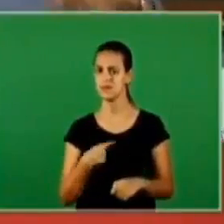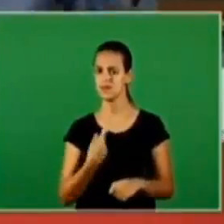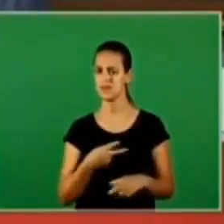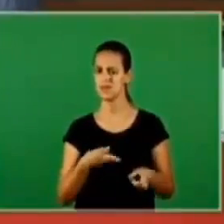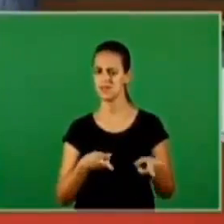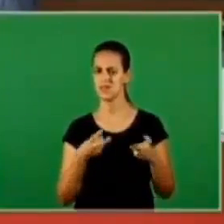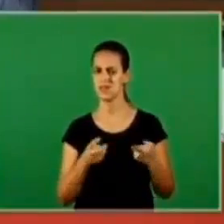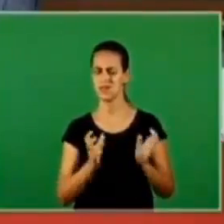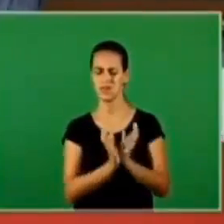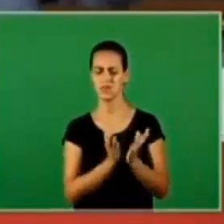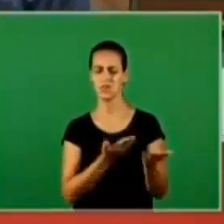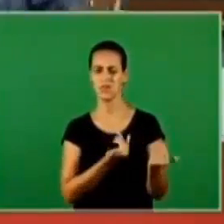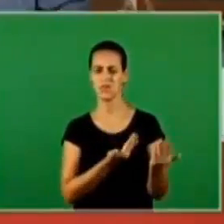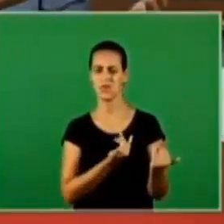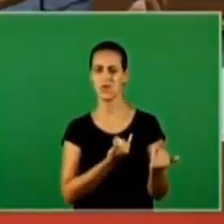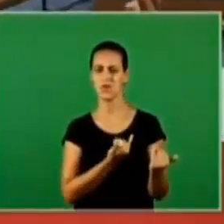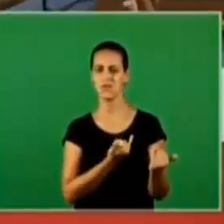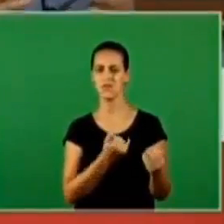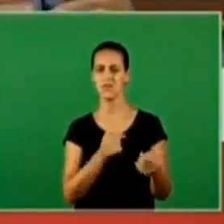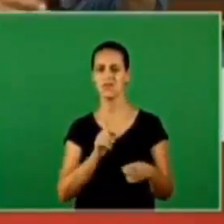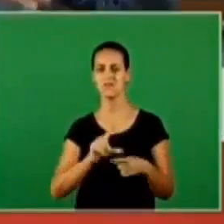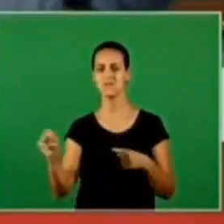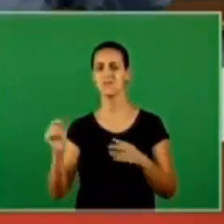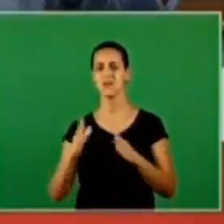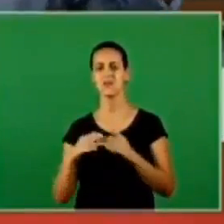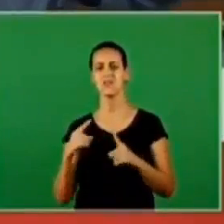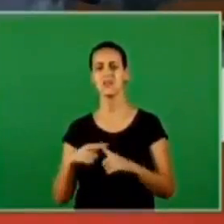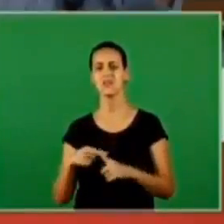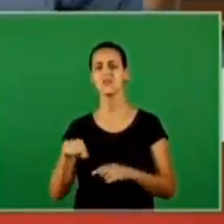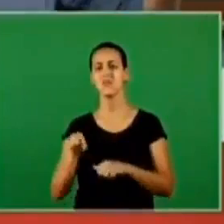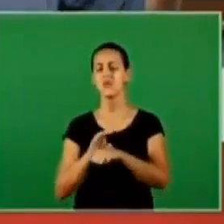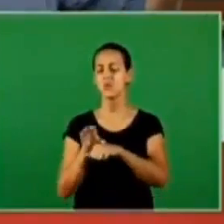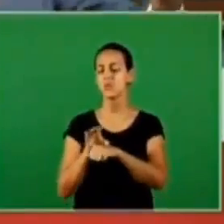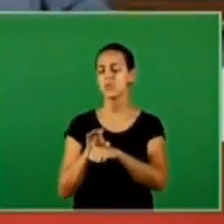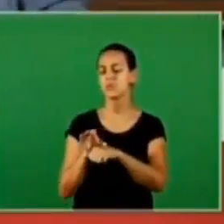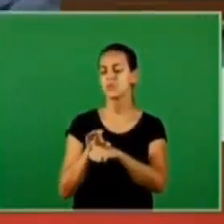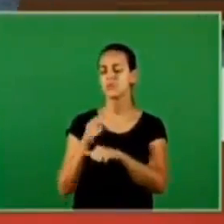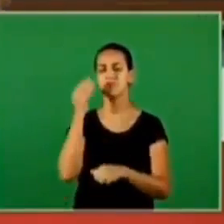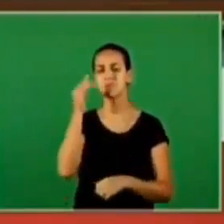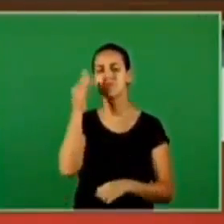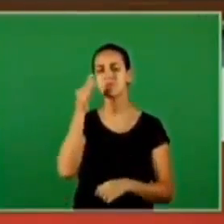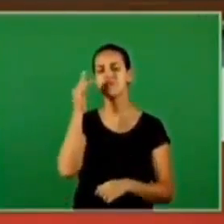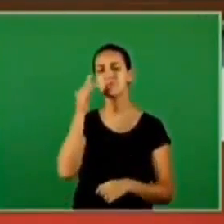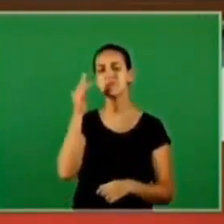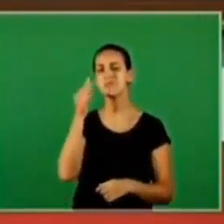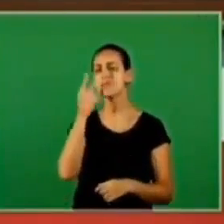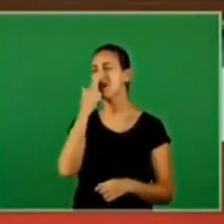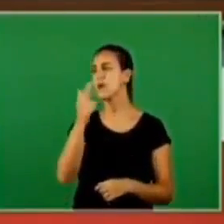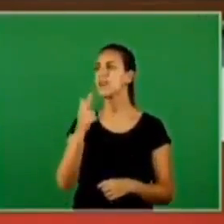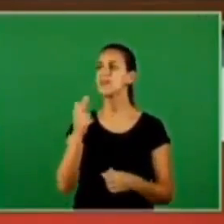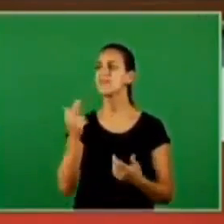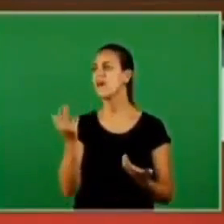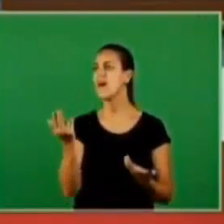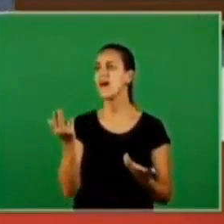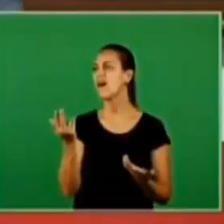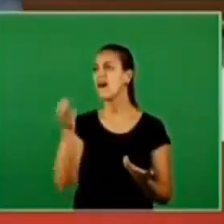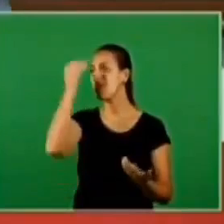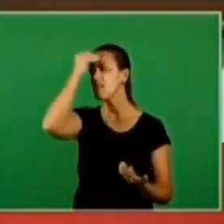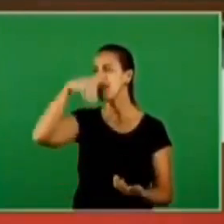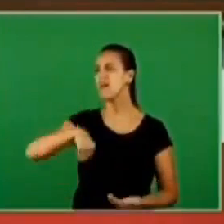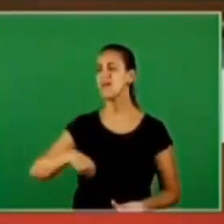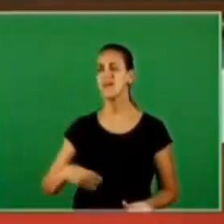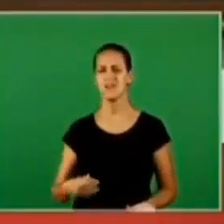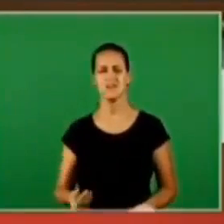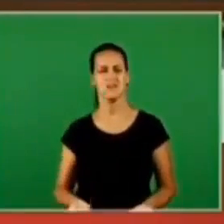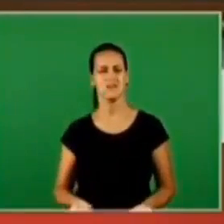out of the church, they're inside of the church, and then go out to take a course in philosophy, something foolish, and